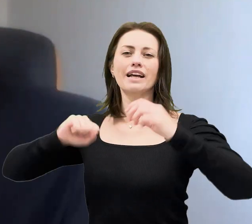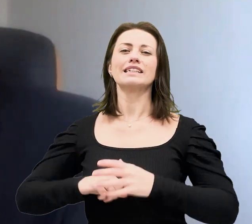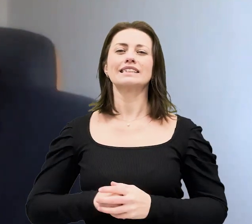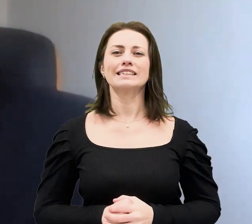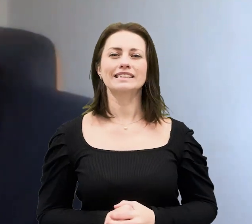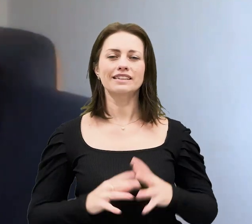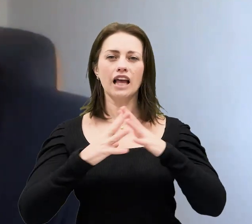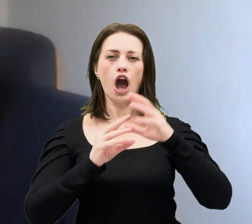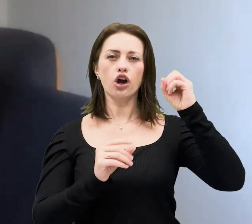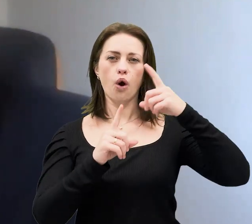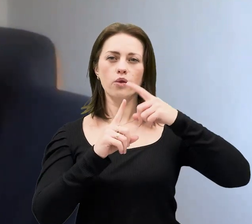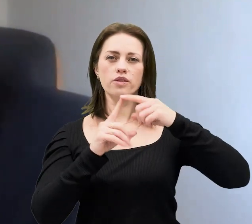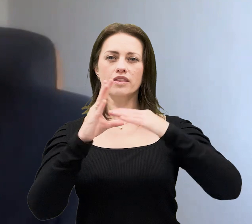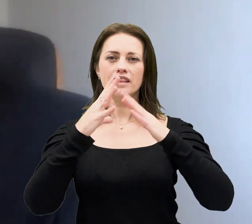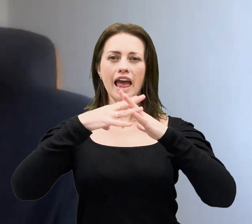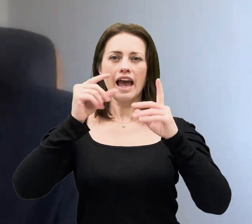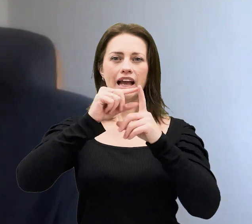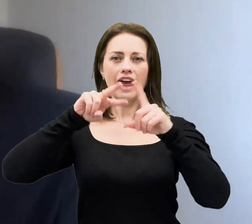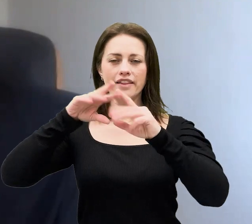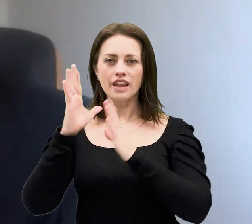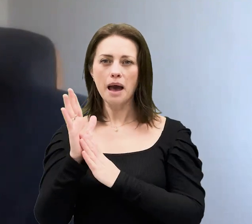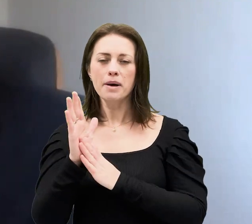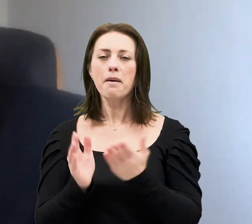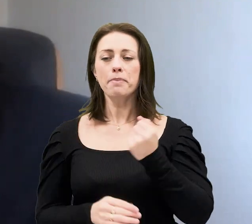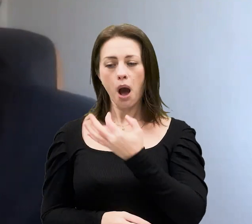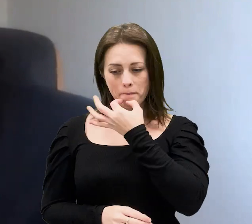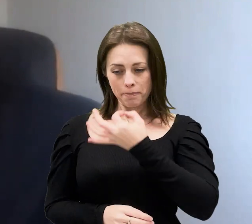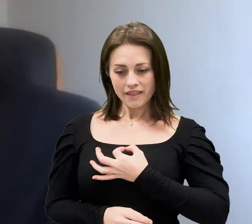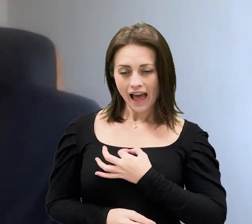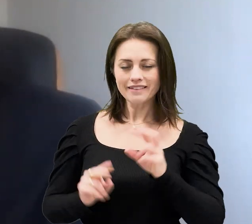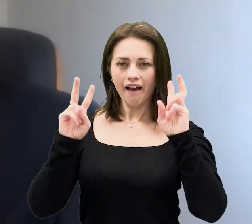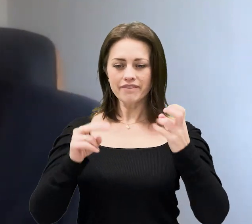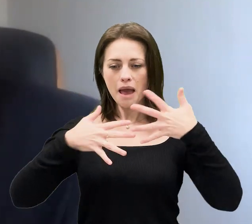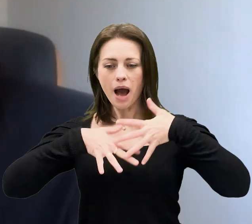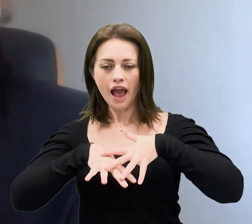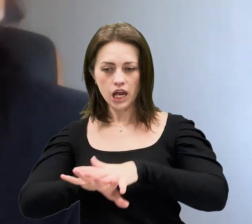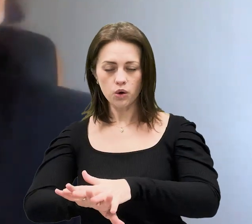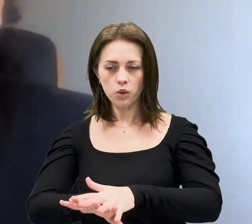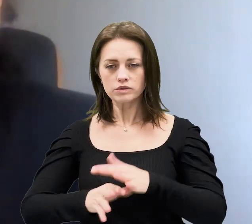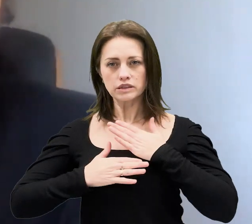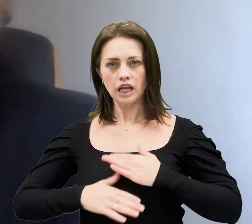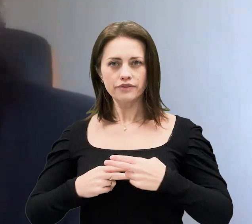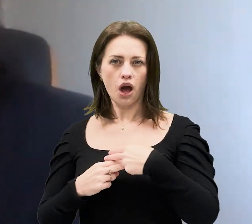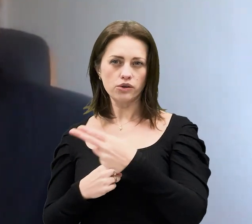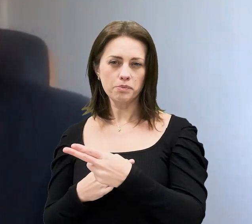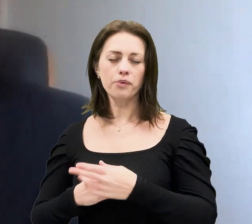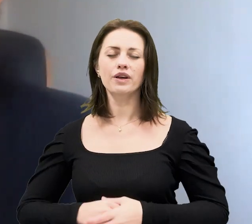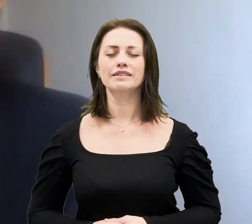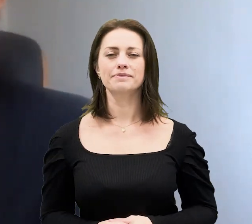I would, just in respond to the questions on discussing inclusion.